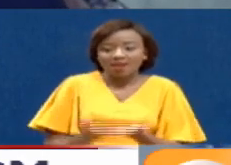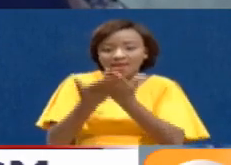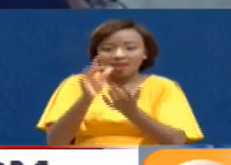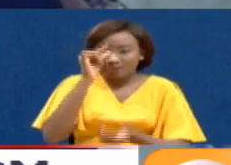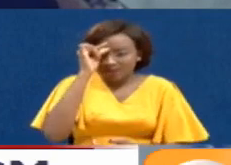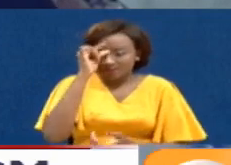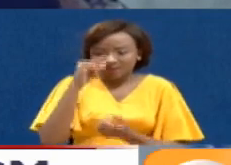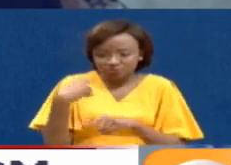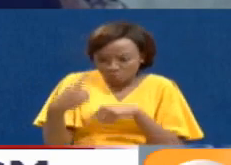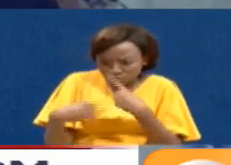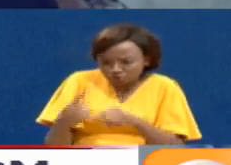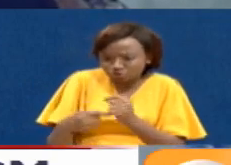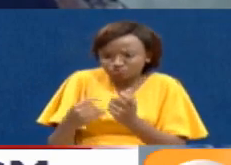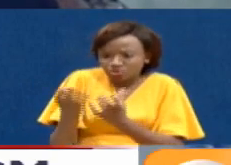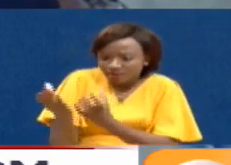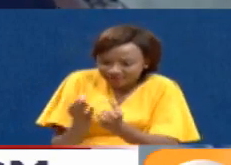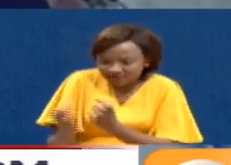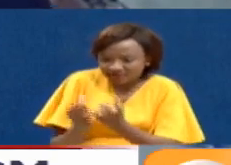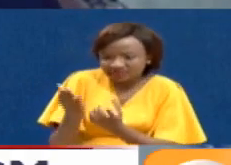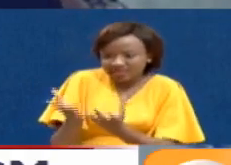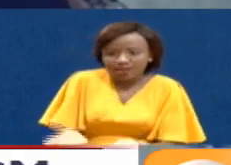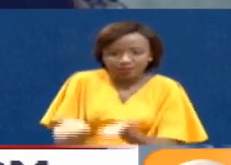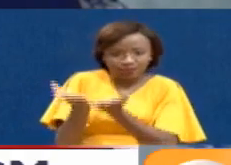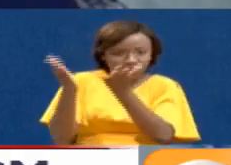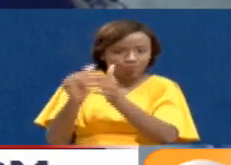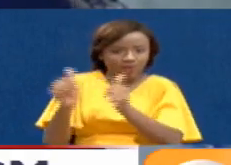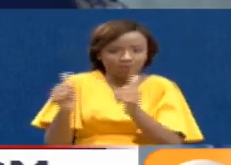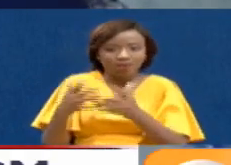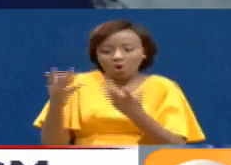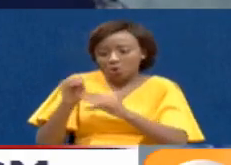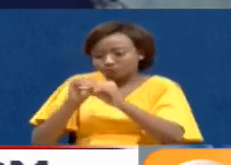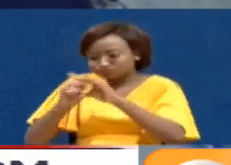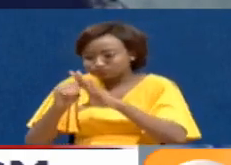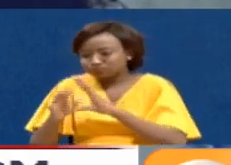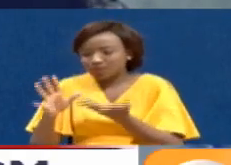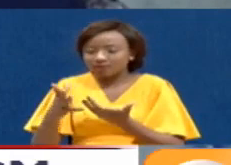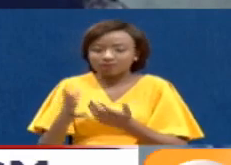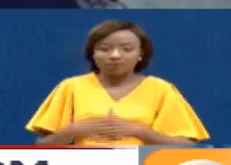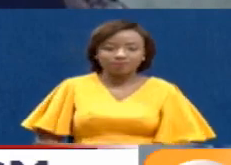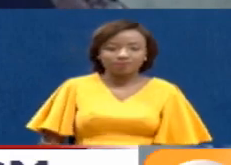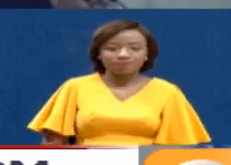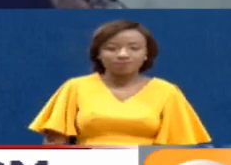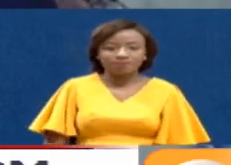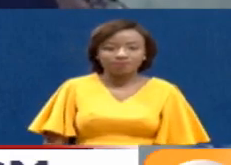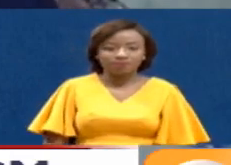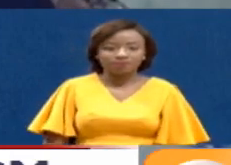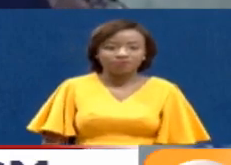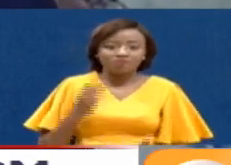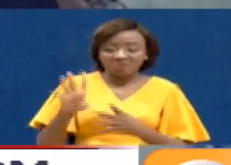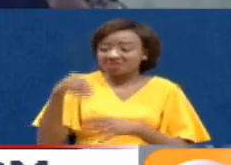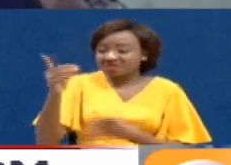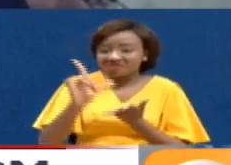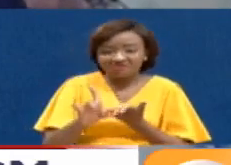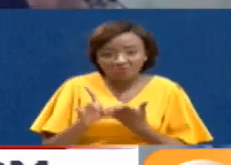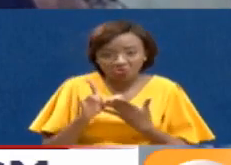keep small enterprises going, for example, through investing into consumer capacity, whether it is on soft loans or